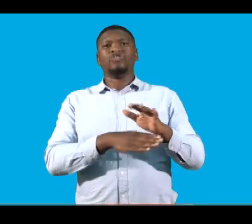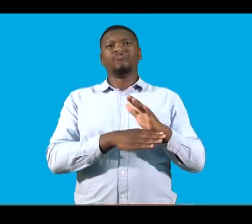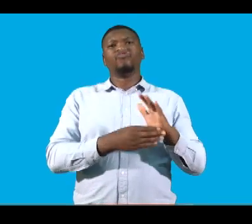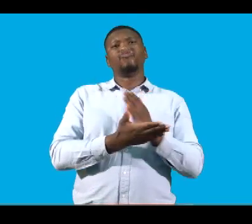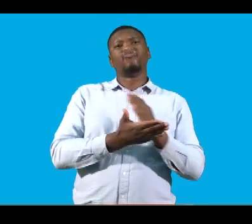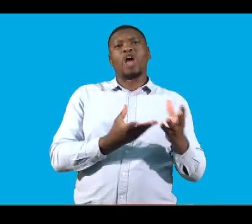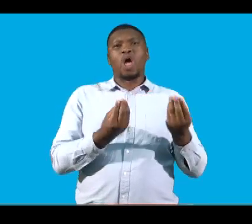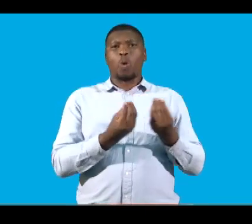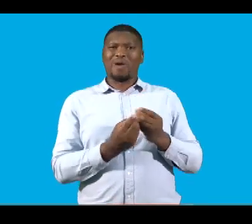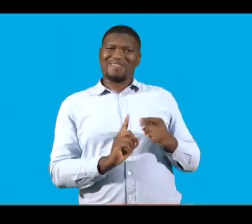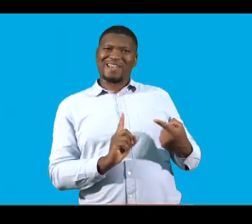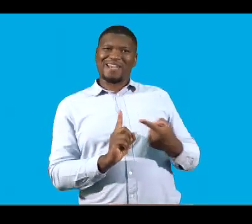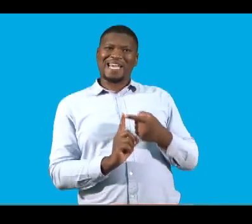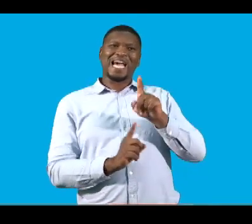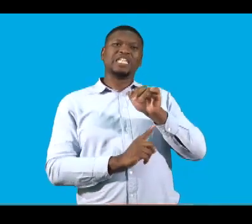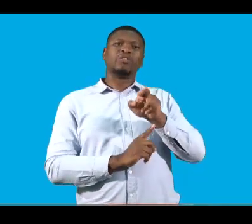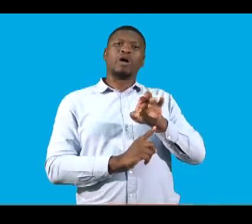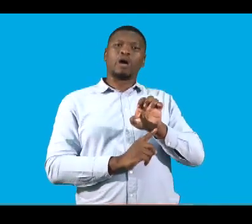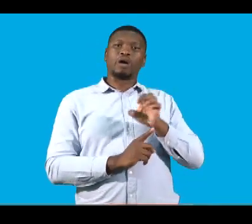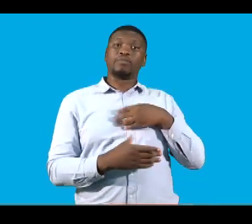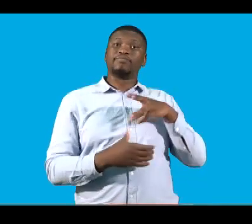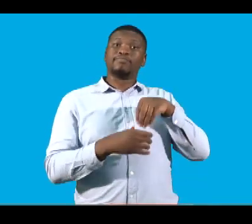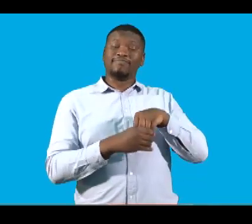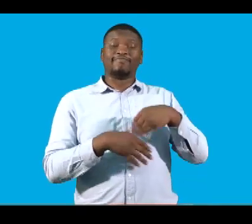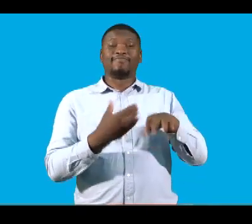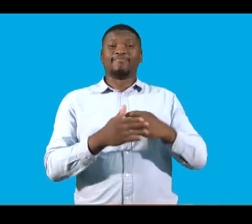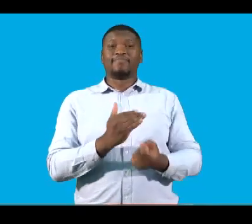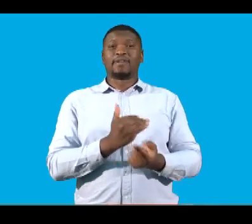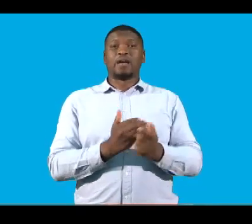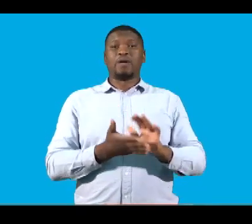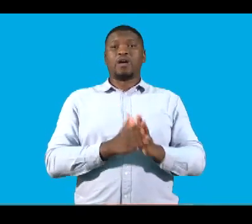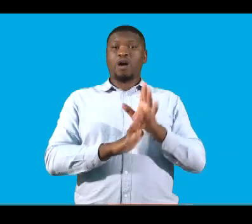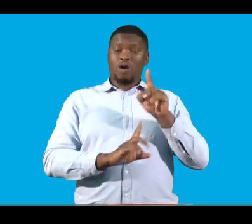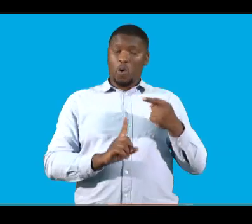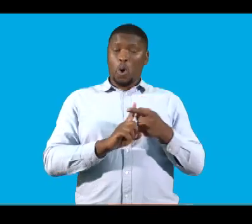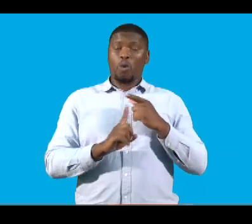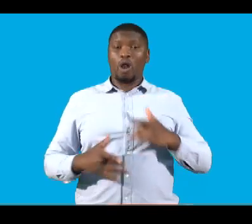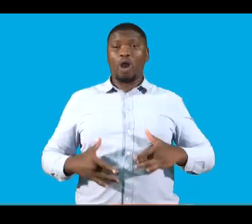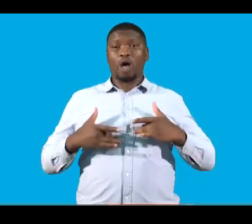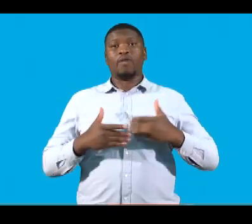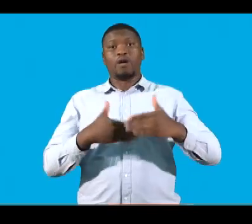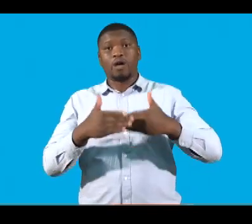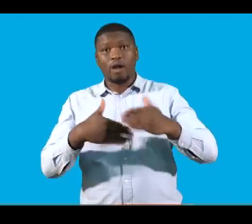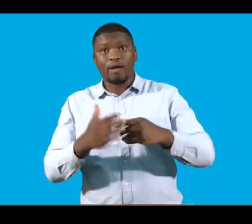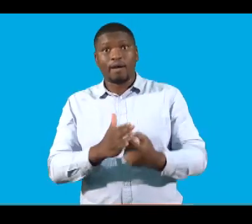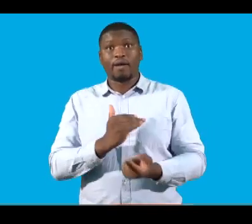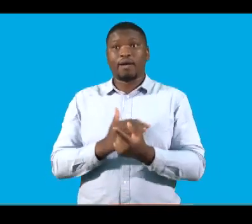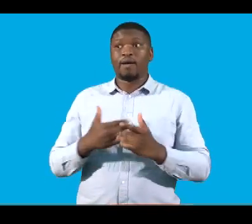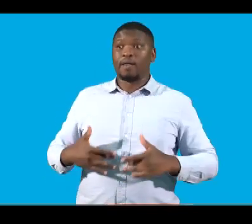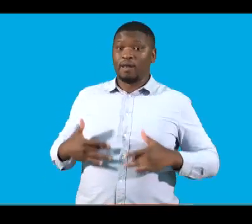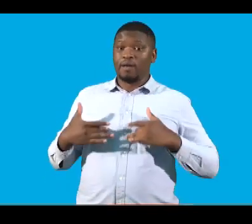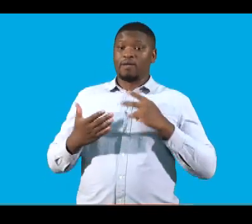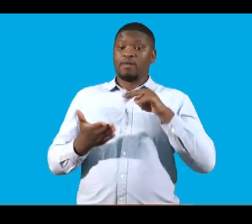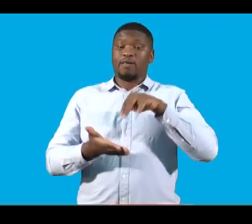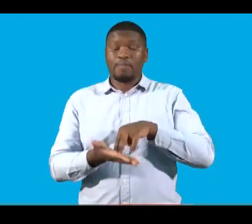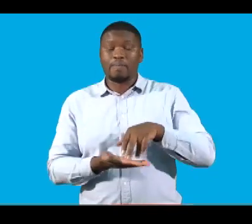with a Bengal tiger named Richard Parker. He descends into savagery as a means of survival. He ultimately